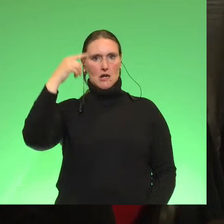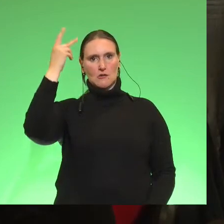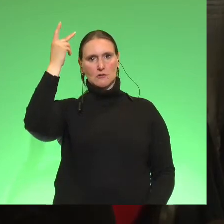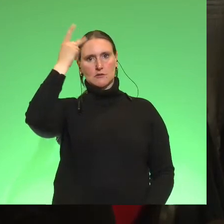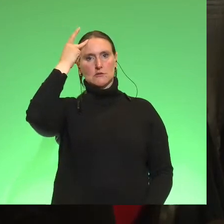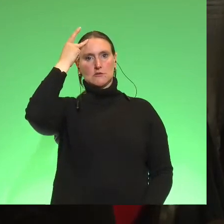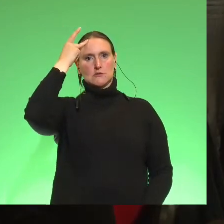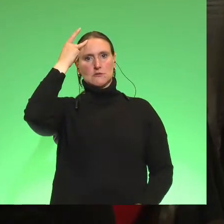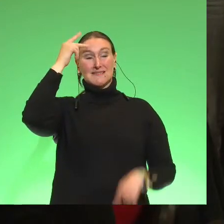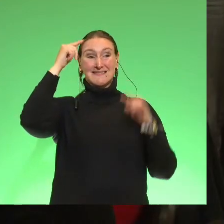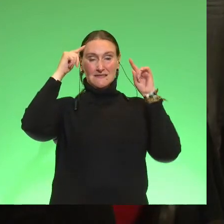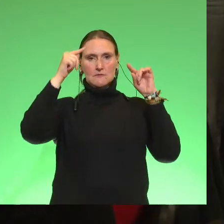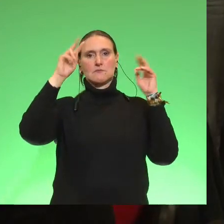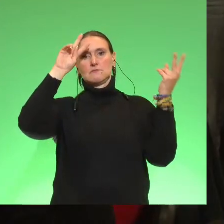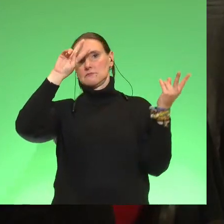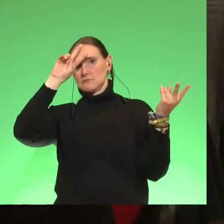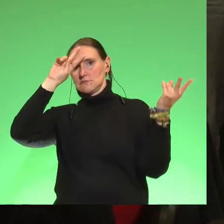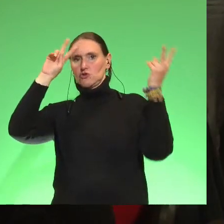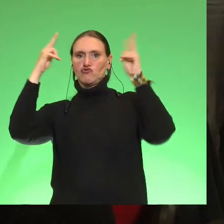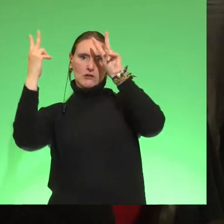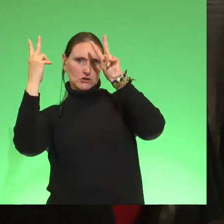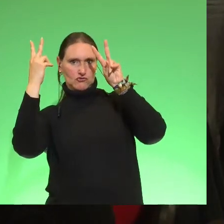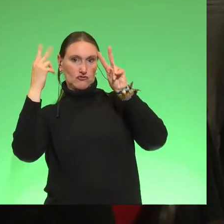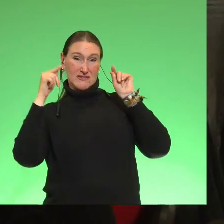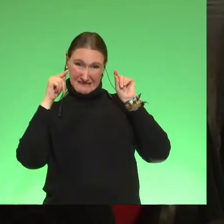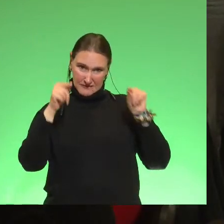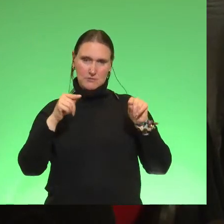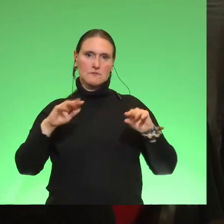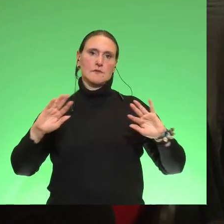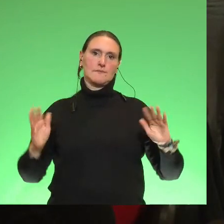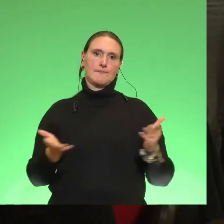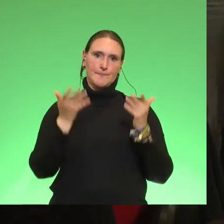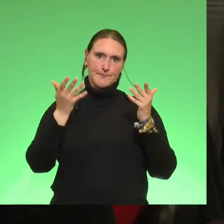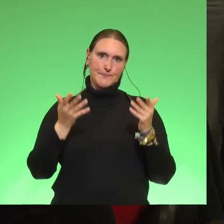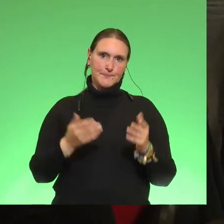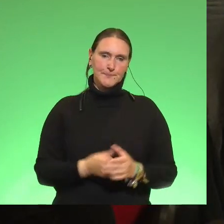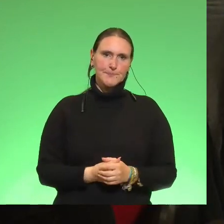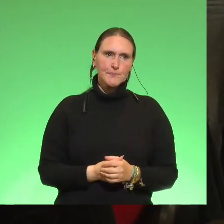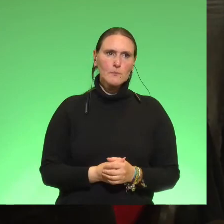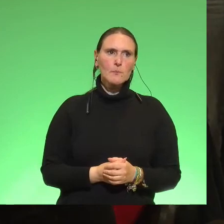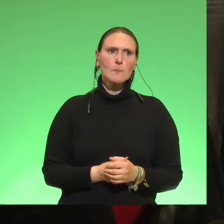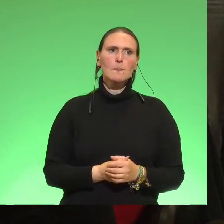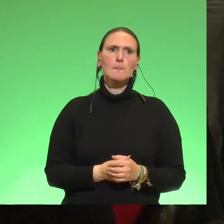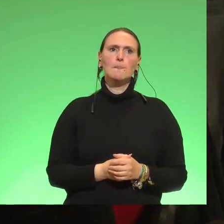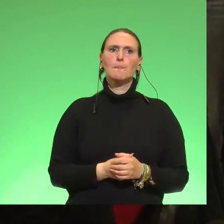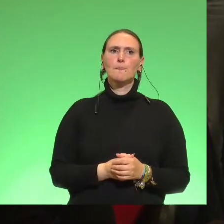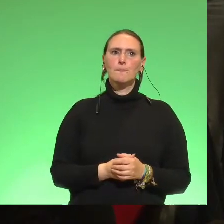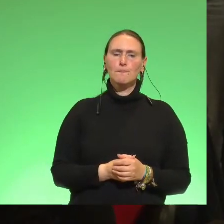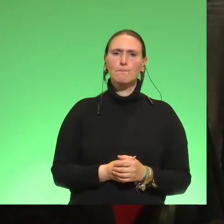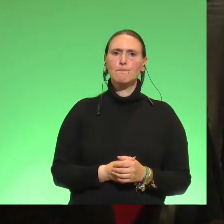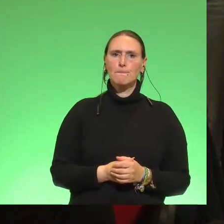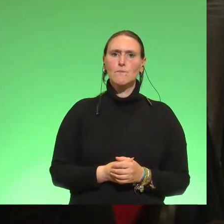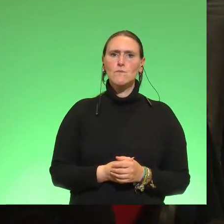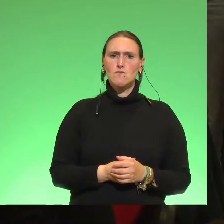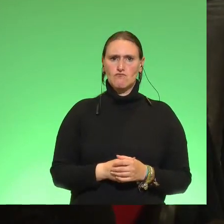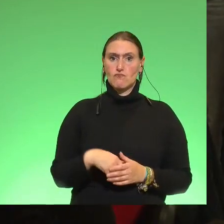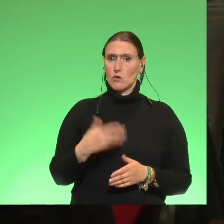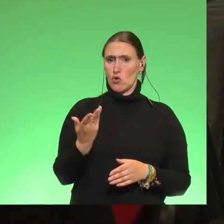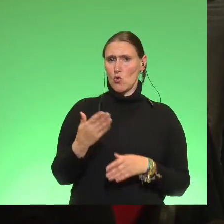And I have the feeling that you tell me to not be